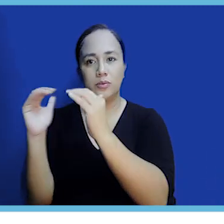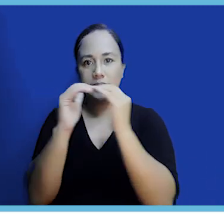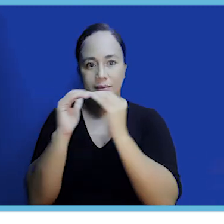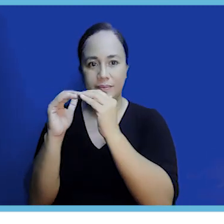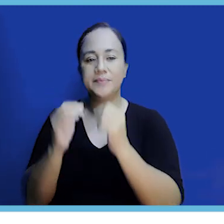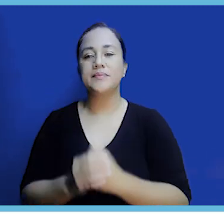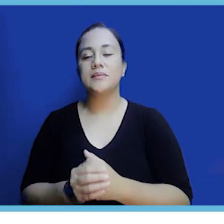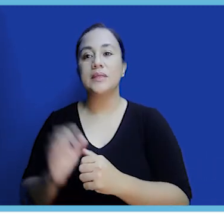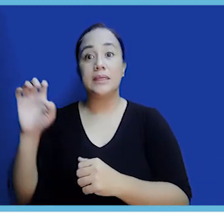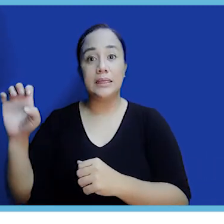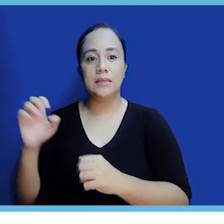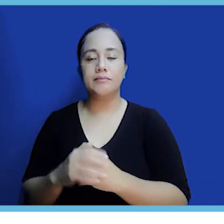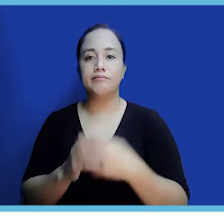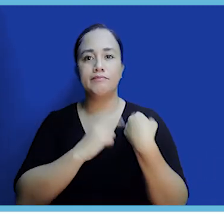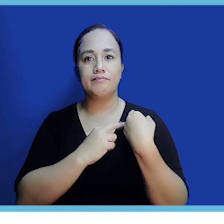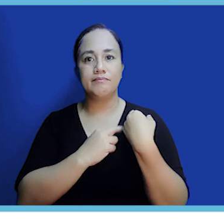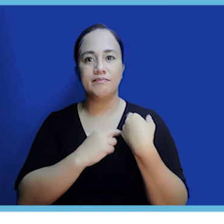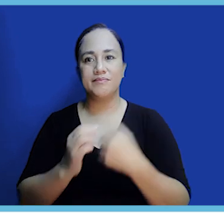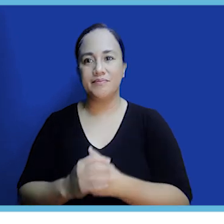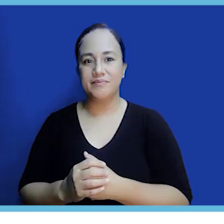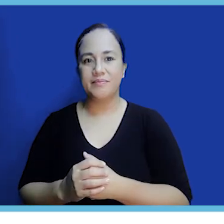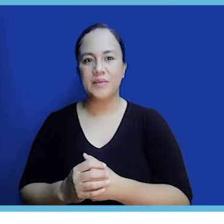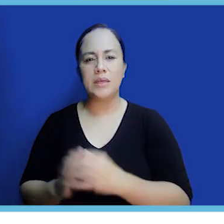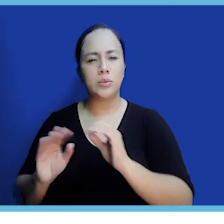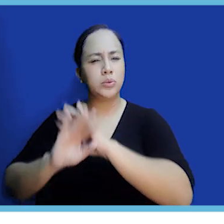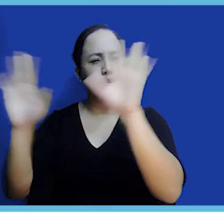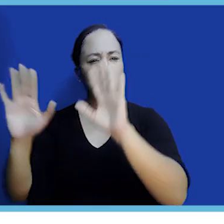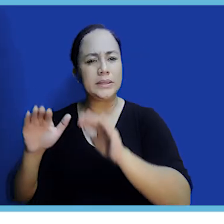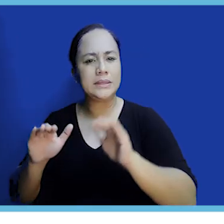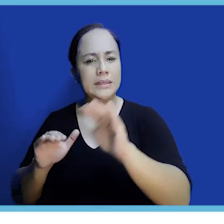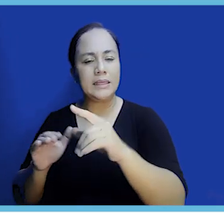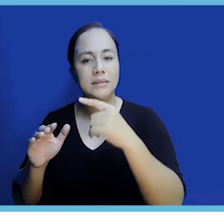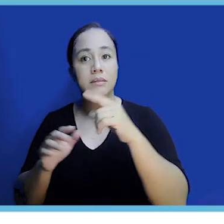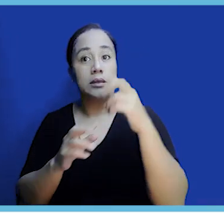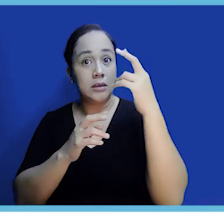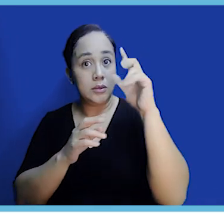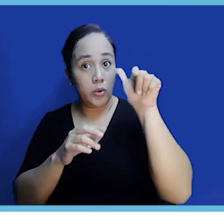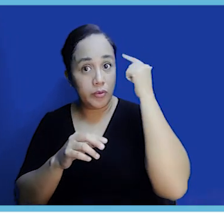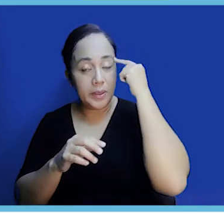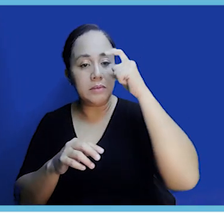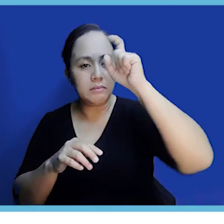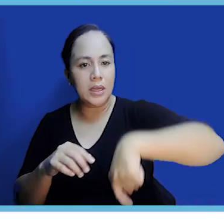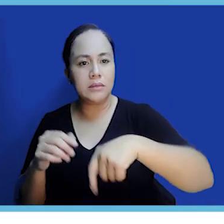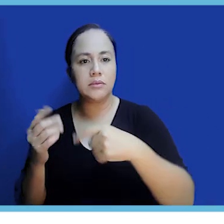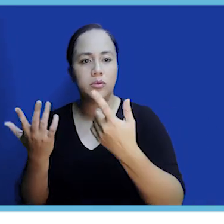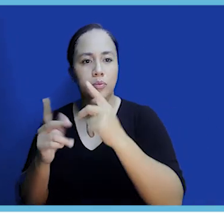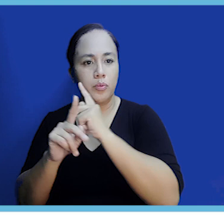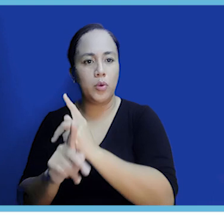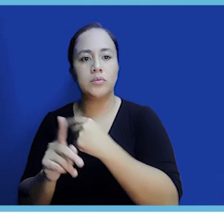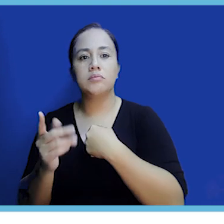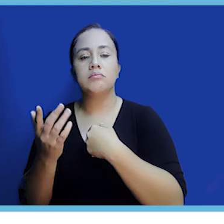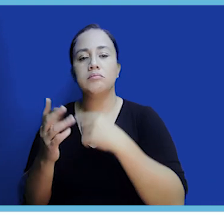of equality. E. Obligations. Clarify the steps that states must take to